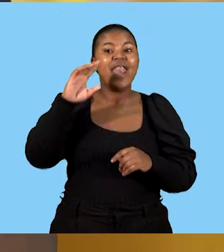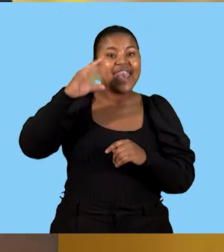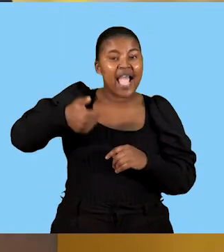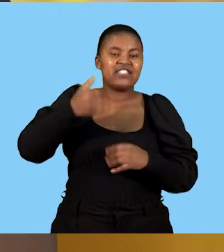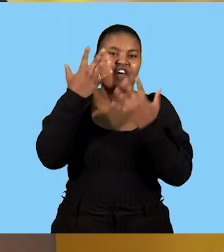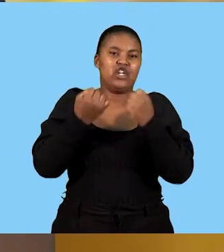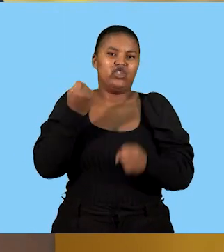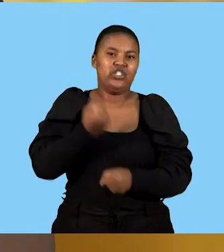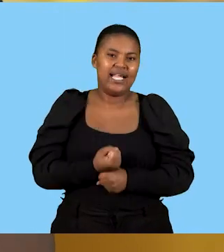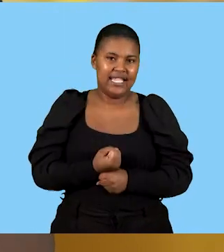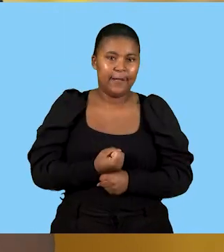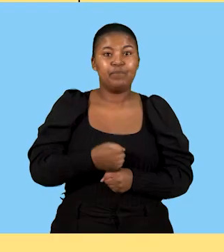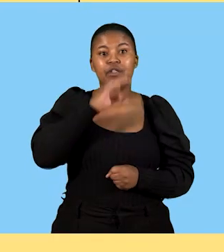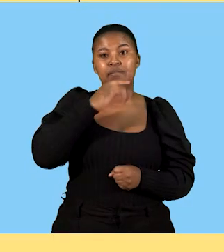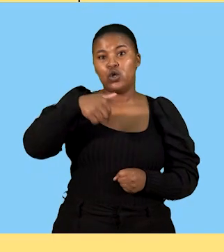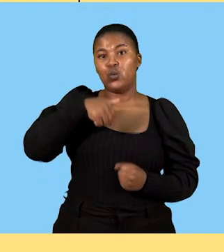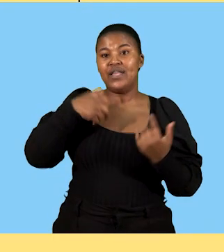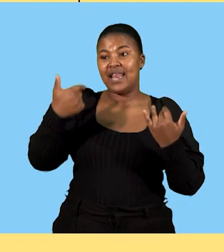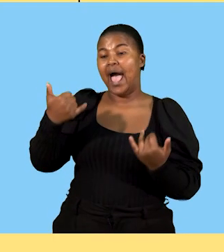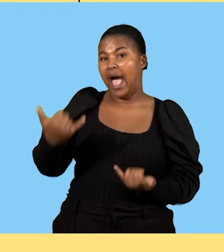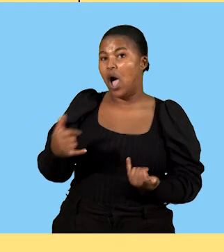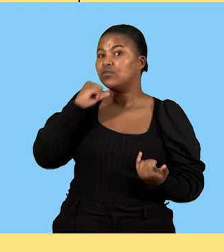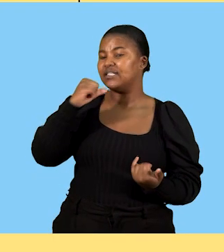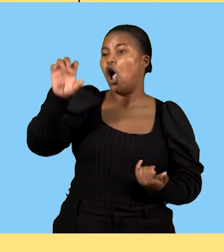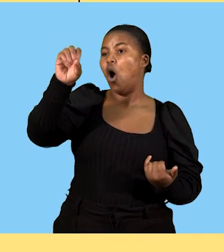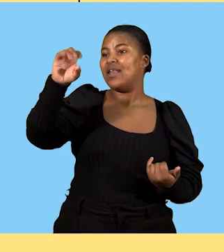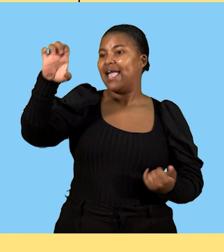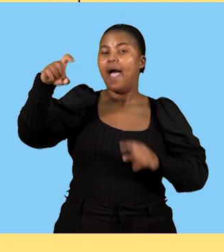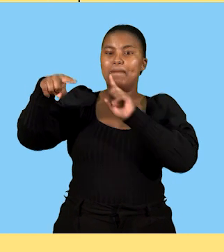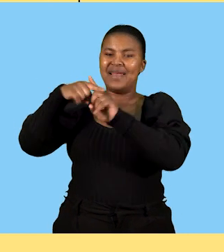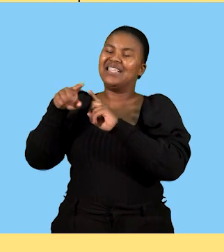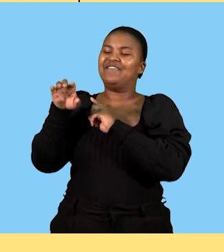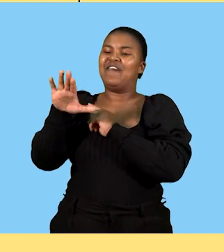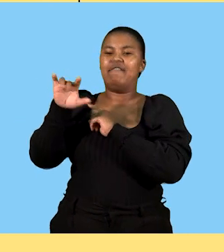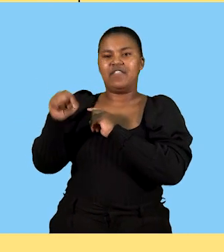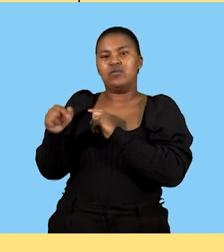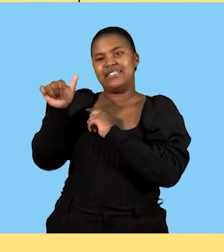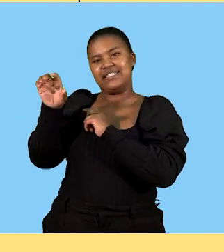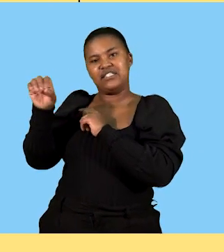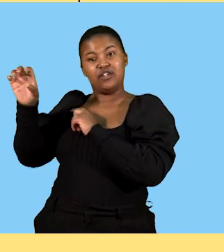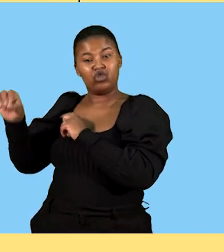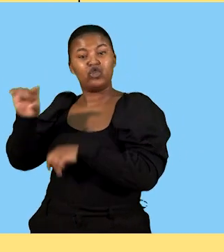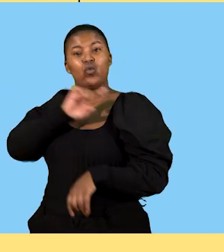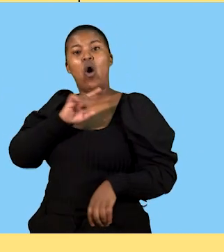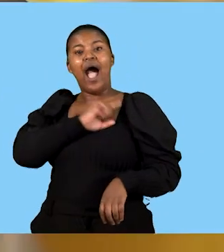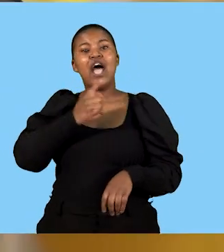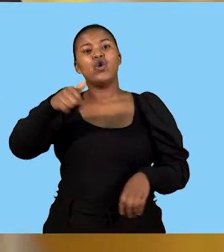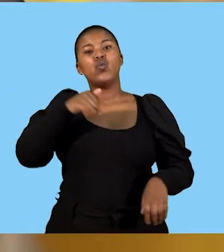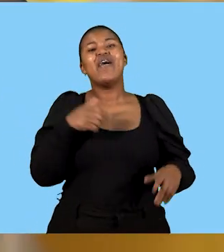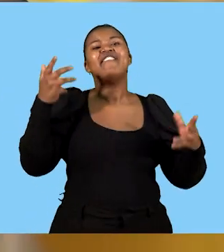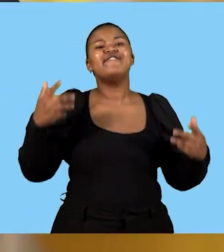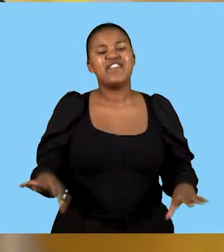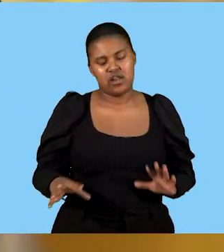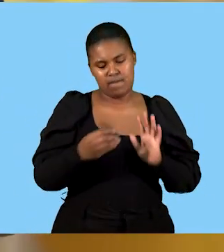year. So we come now to our owner's equity, then we say plus 5,600. Because when we had